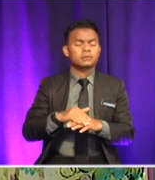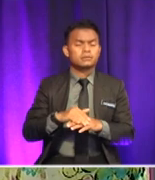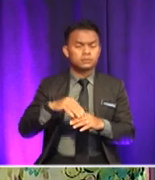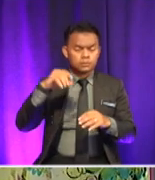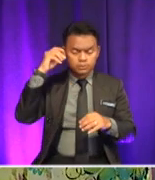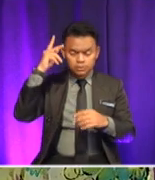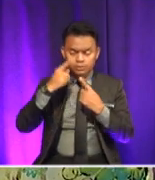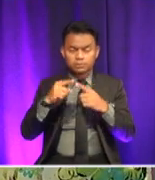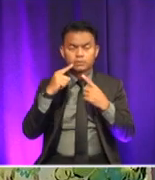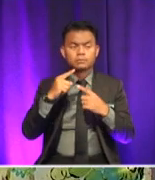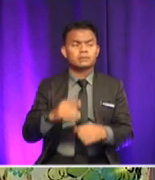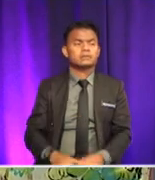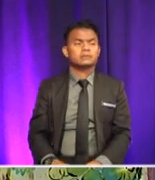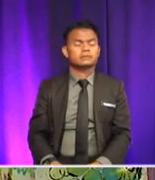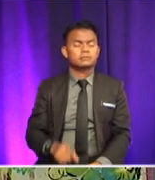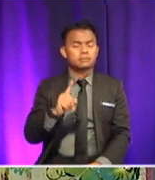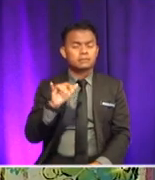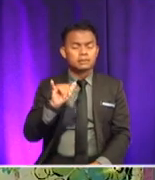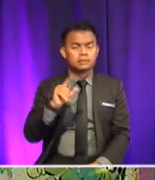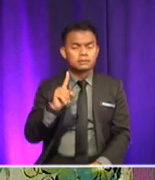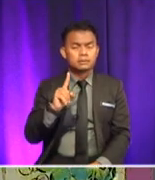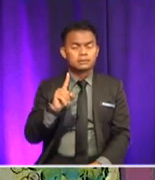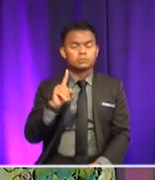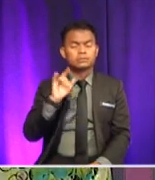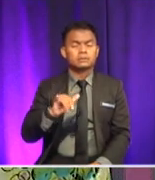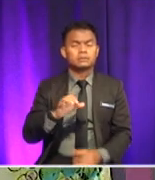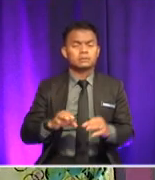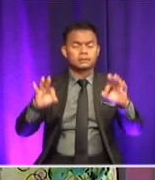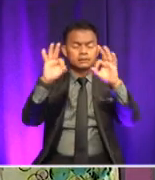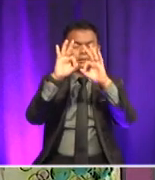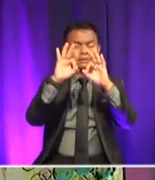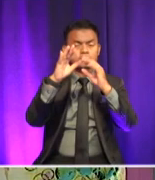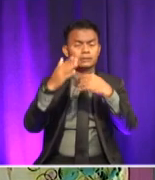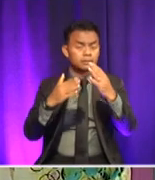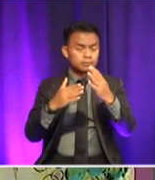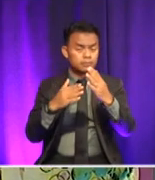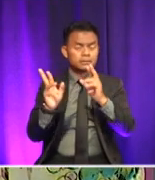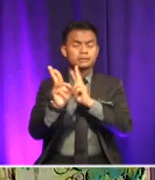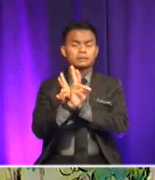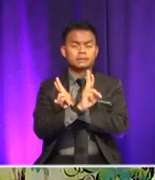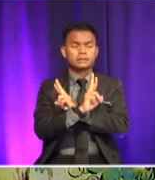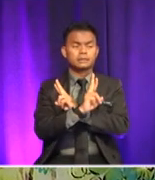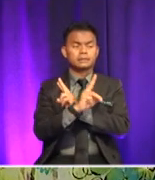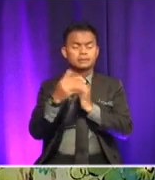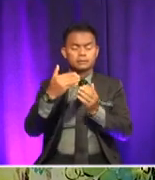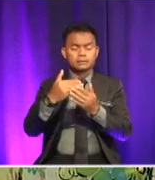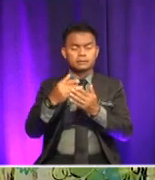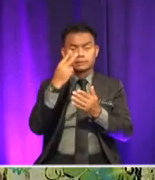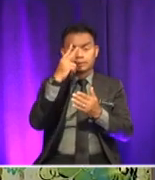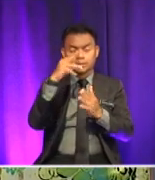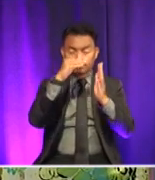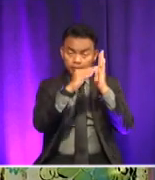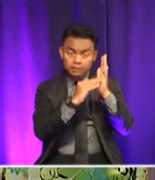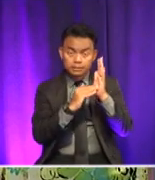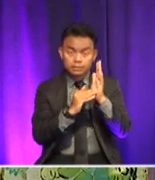is important? Relax. Go back to the beginning. The beginning. Yes. Okay. Go back to the passage. Read back